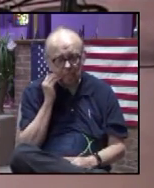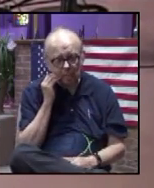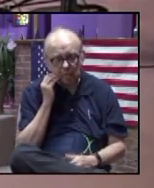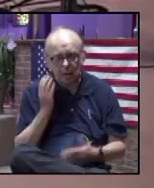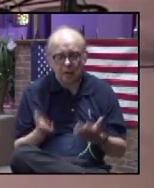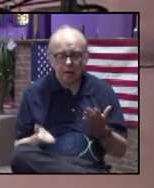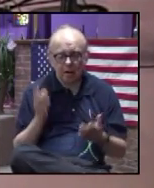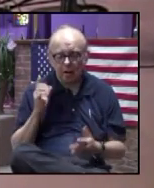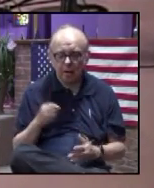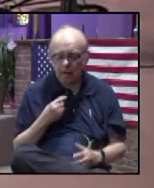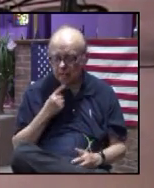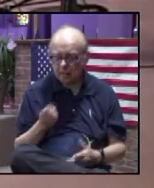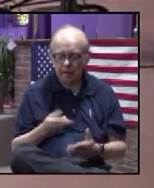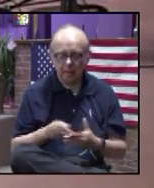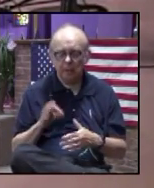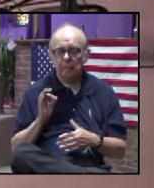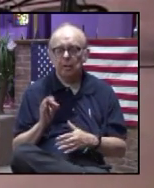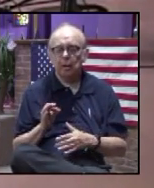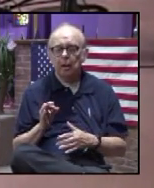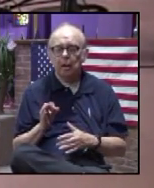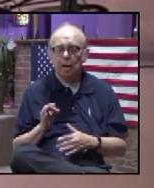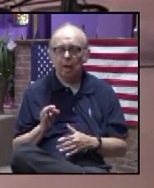Maybe you need to say, Holy Spirit,